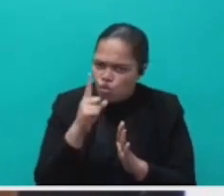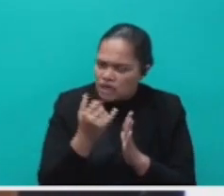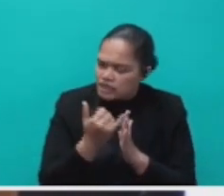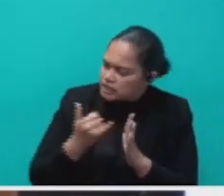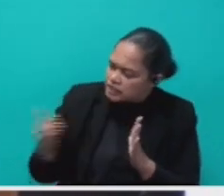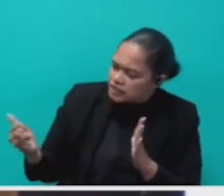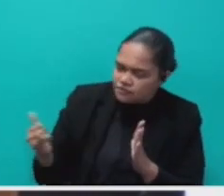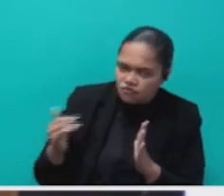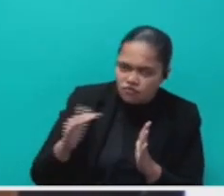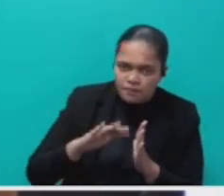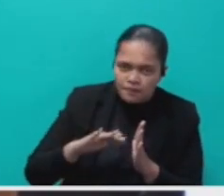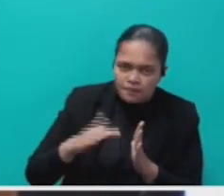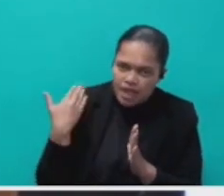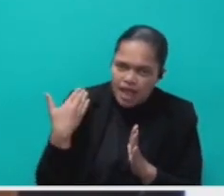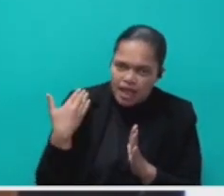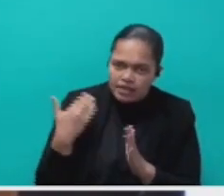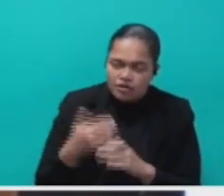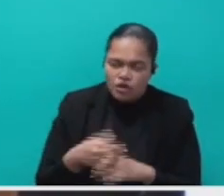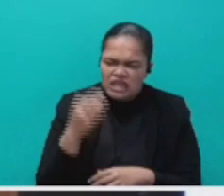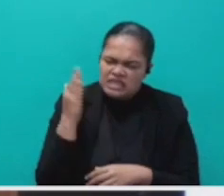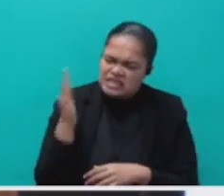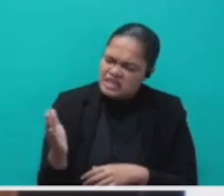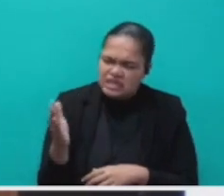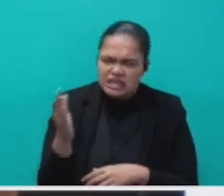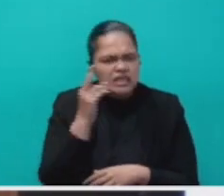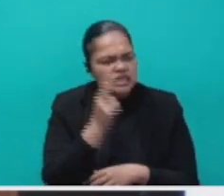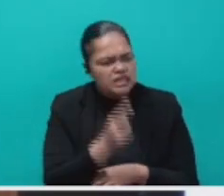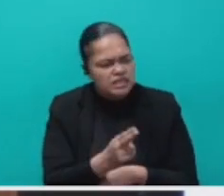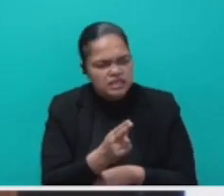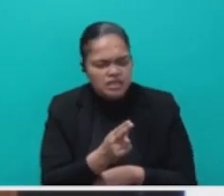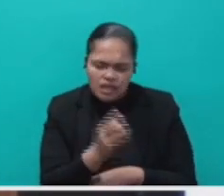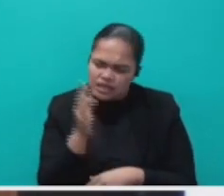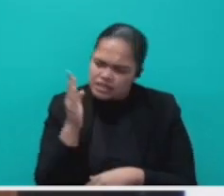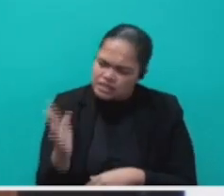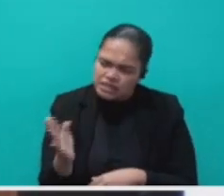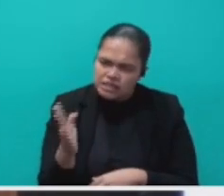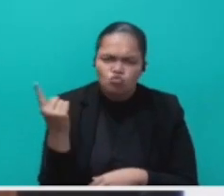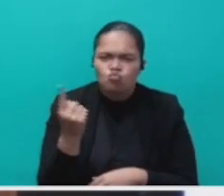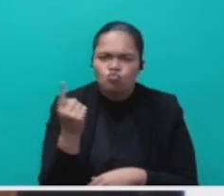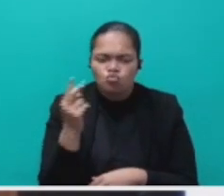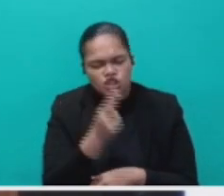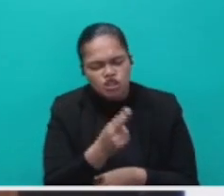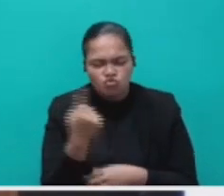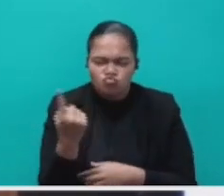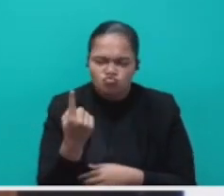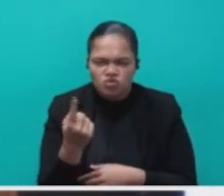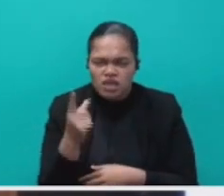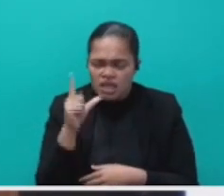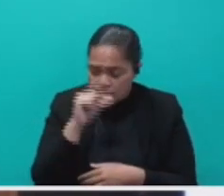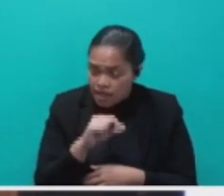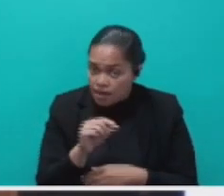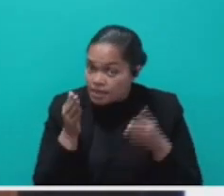of who he or she is. It can be dealt